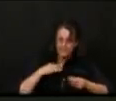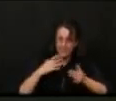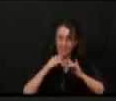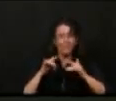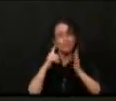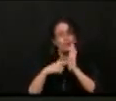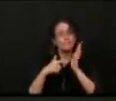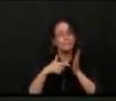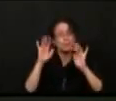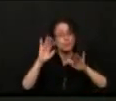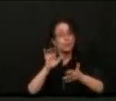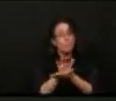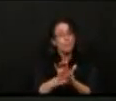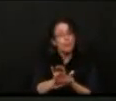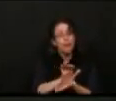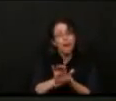Right.